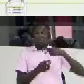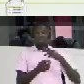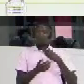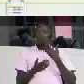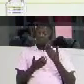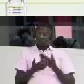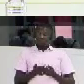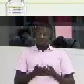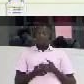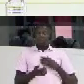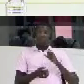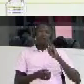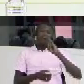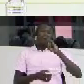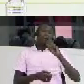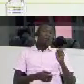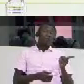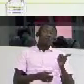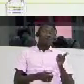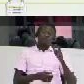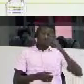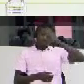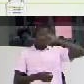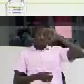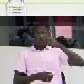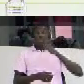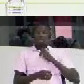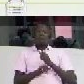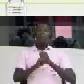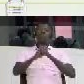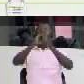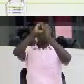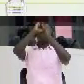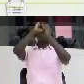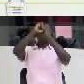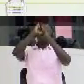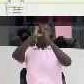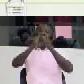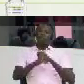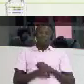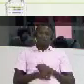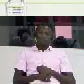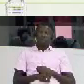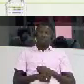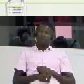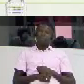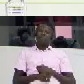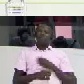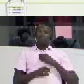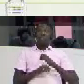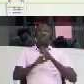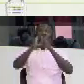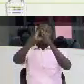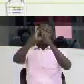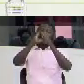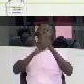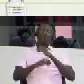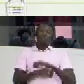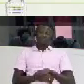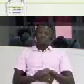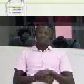buloo wisul. after the rounds, the IG asked me to blow the whistle, ma buloo wisul. and I blew the